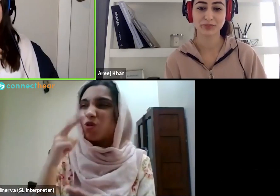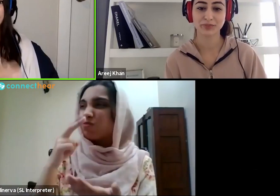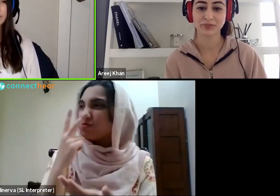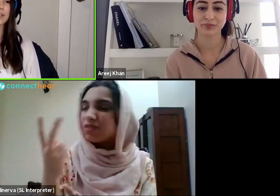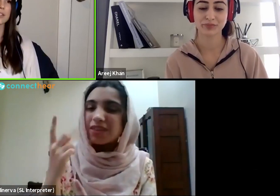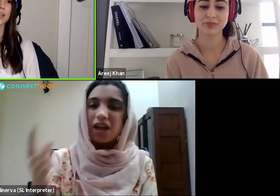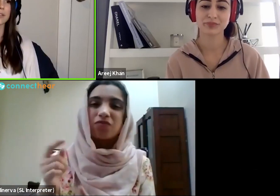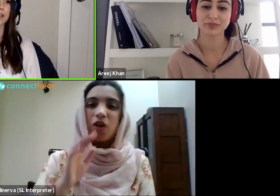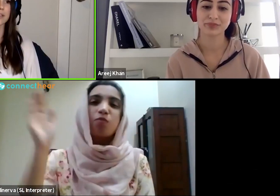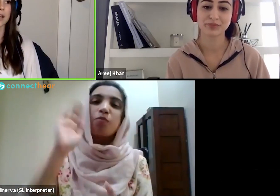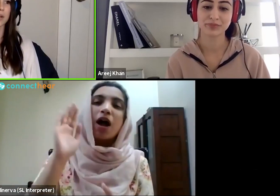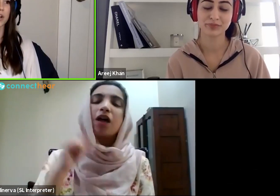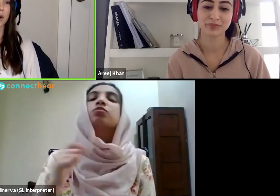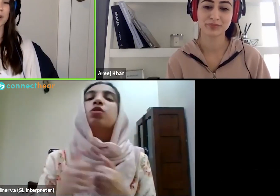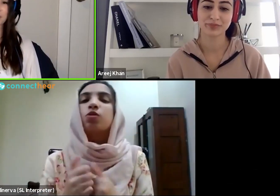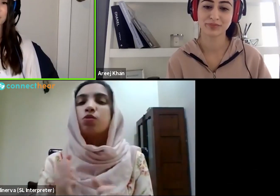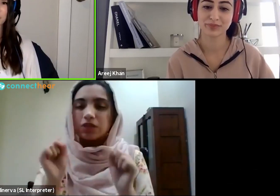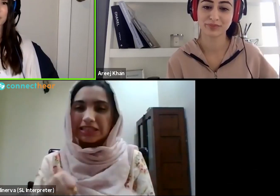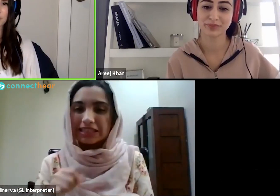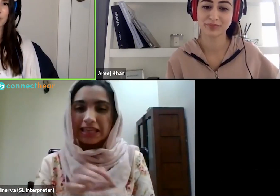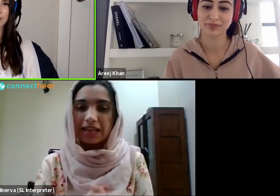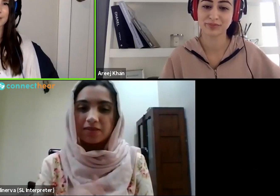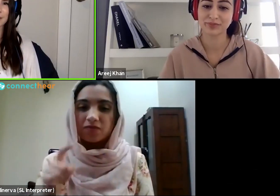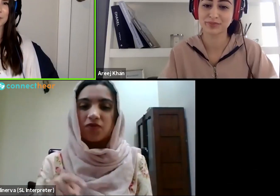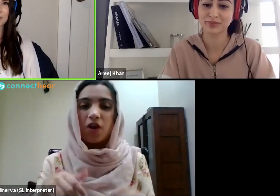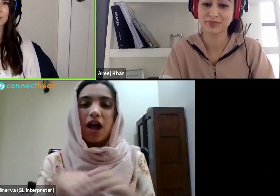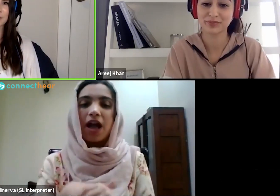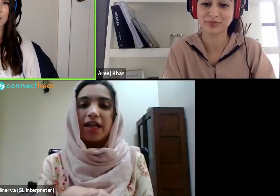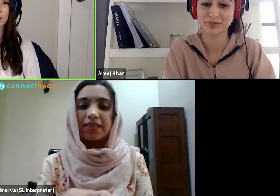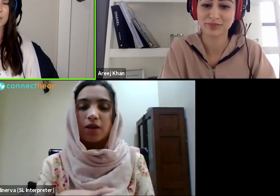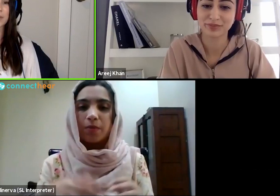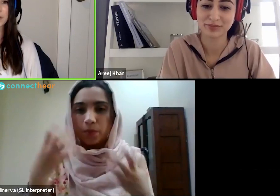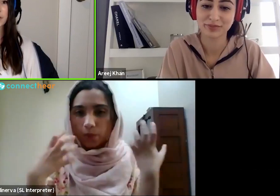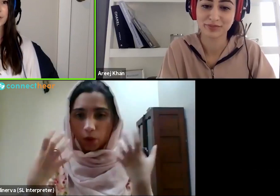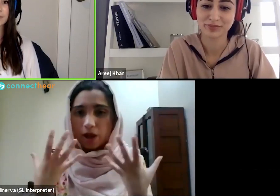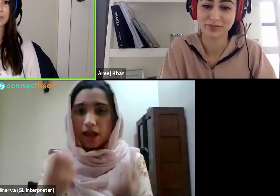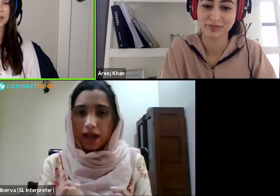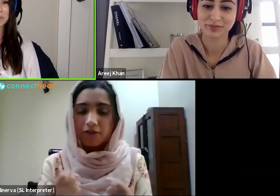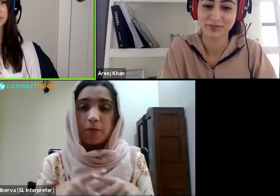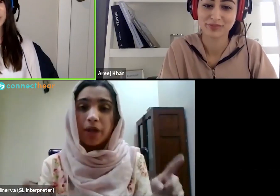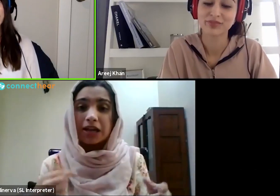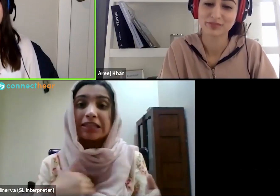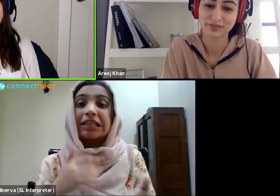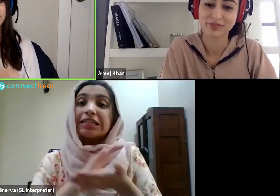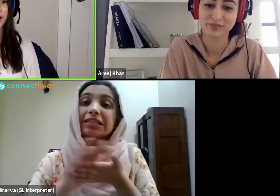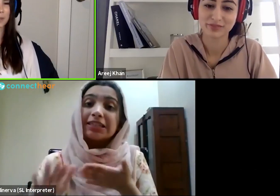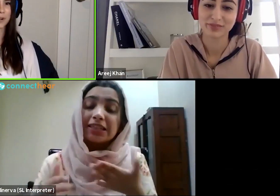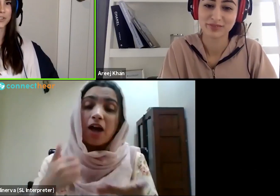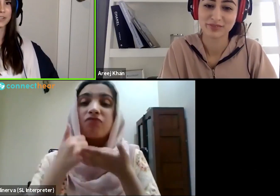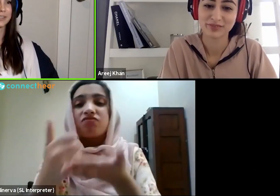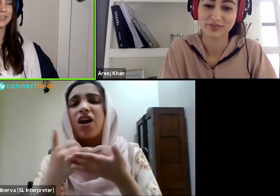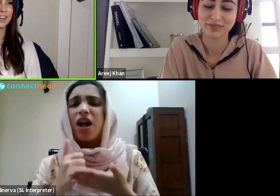and stuff. So that's just like things that, our marriage looks a little different on that site versus somebody who may be hearing, you can be in another room and